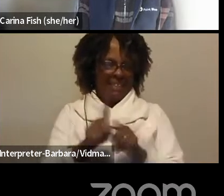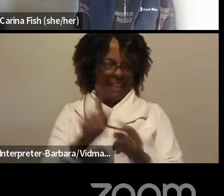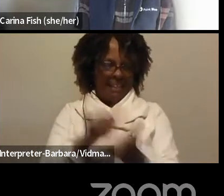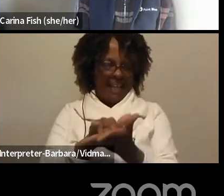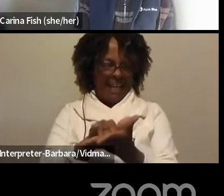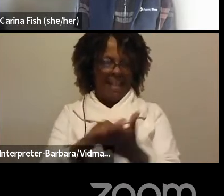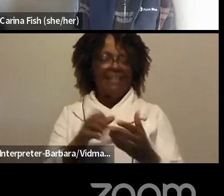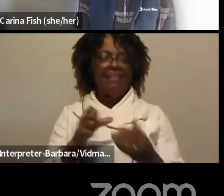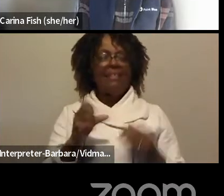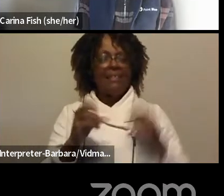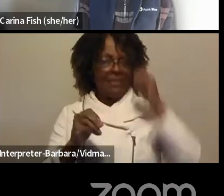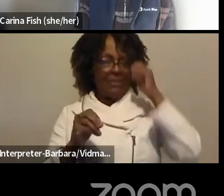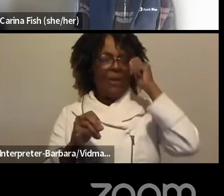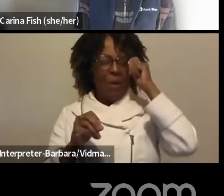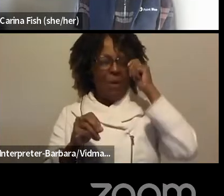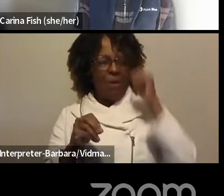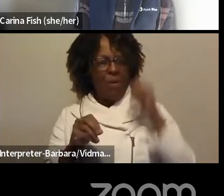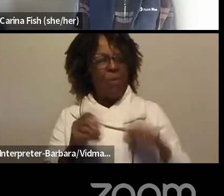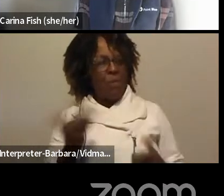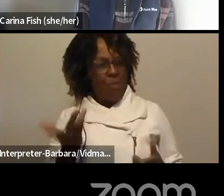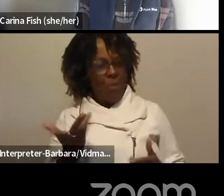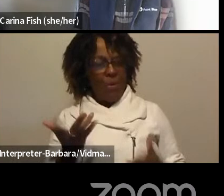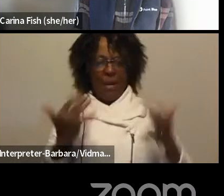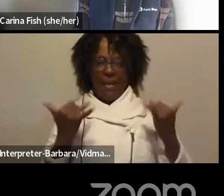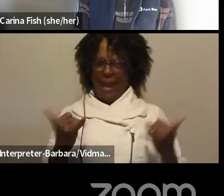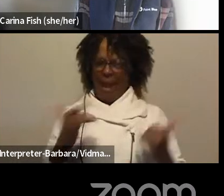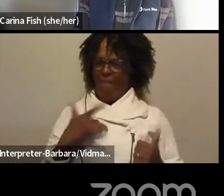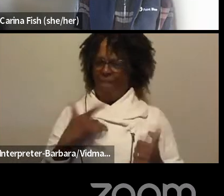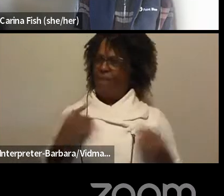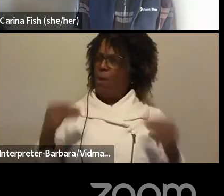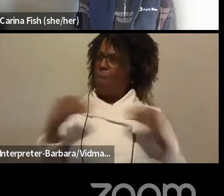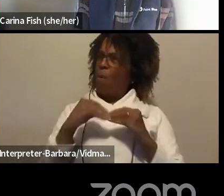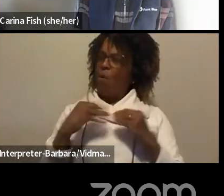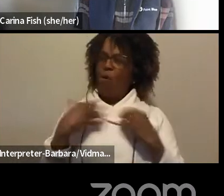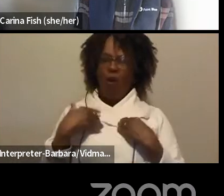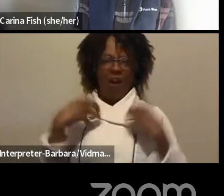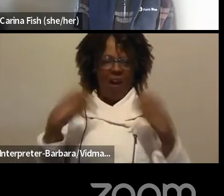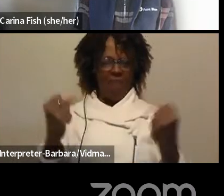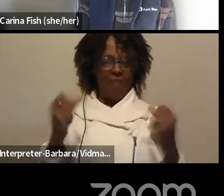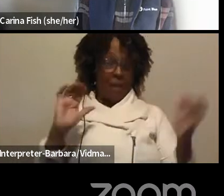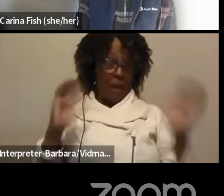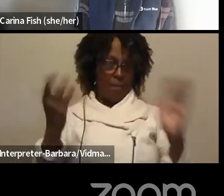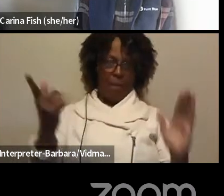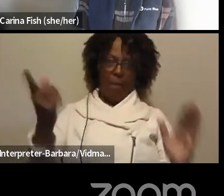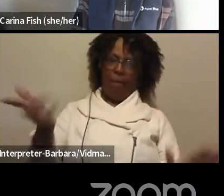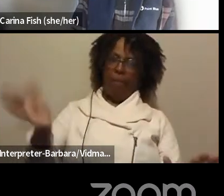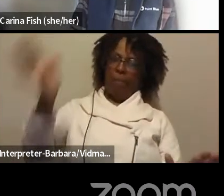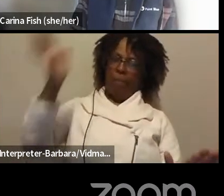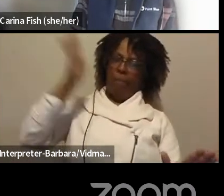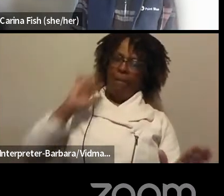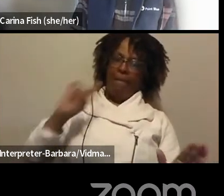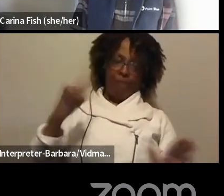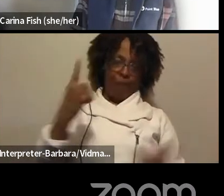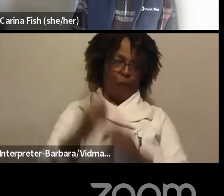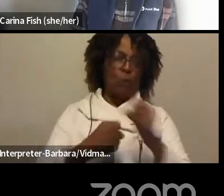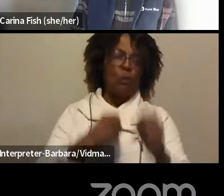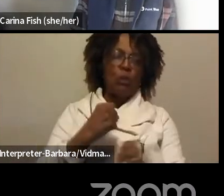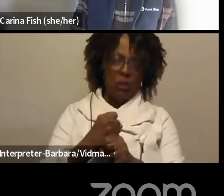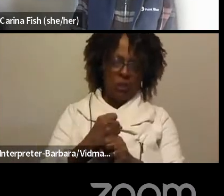of beat it, because I'm currently more confident than I probably was in my first year, and I'm happy where I am right